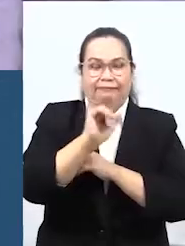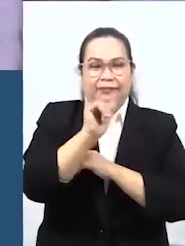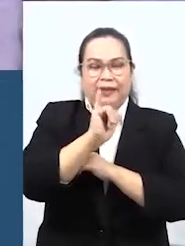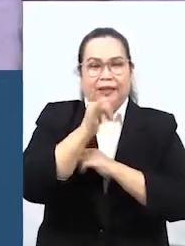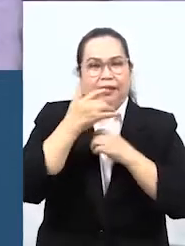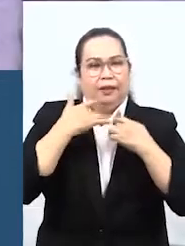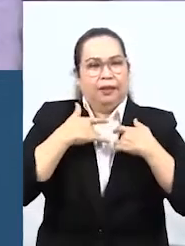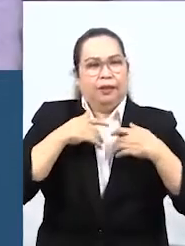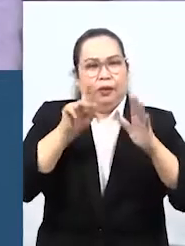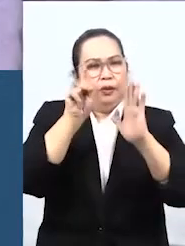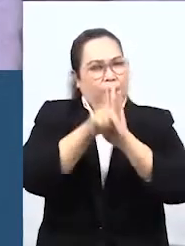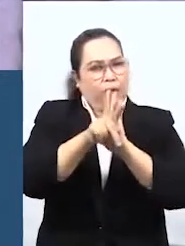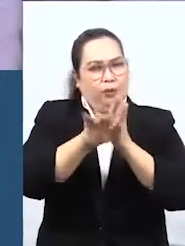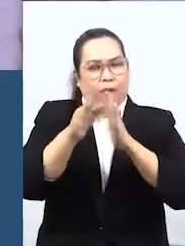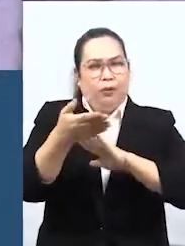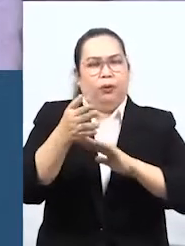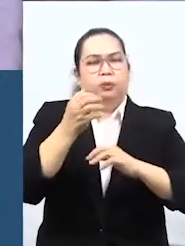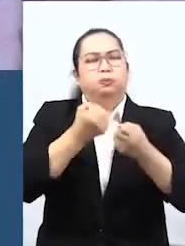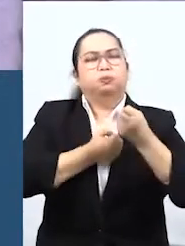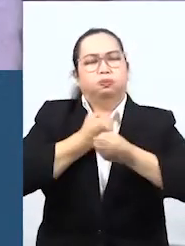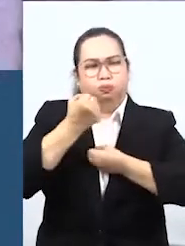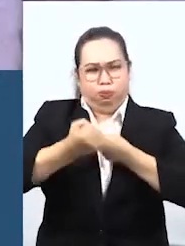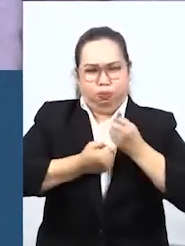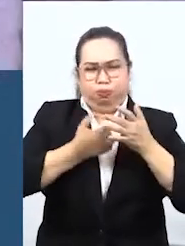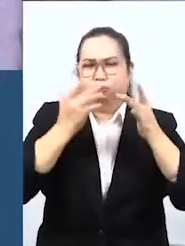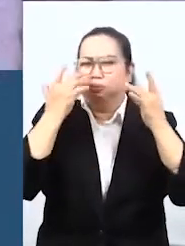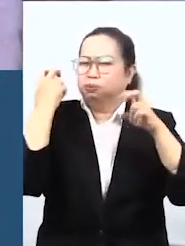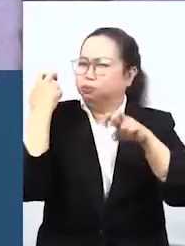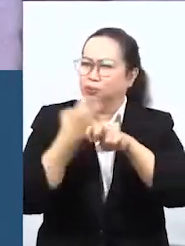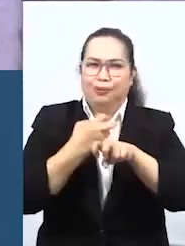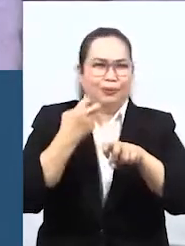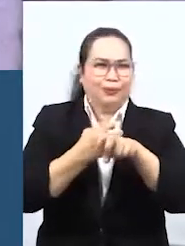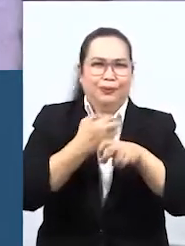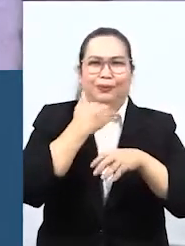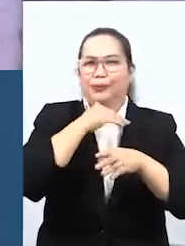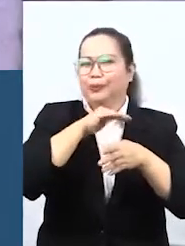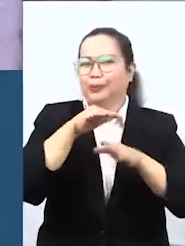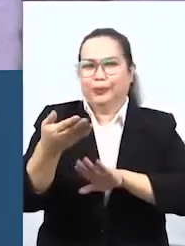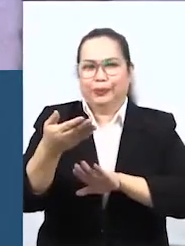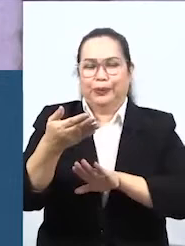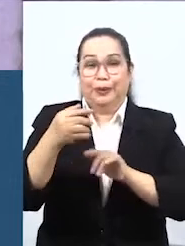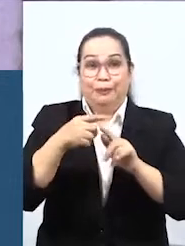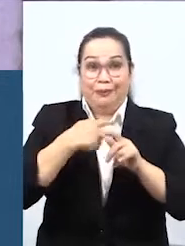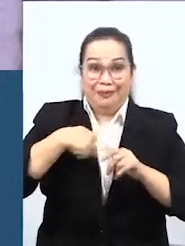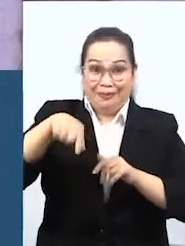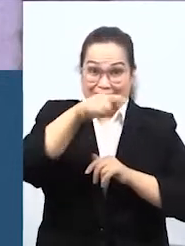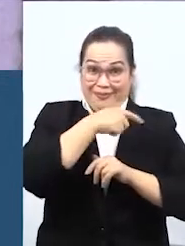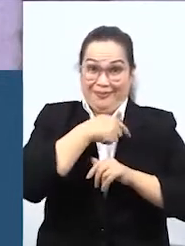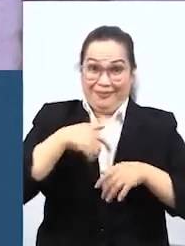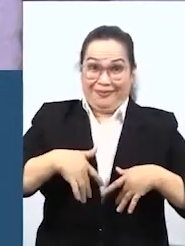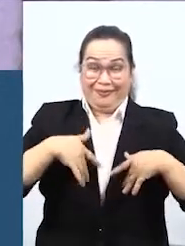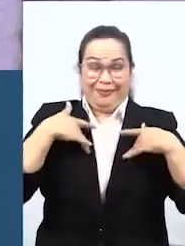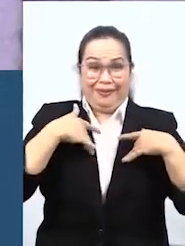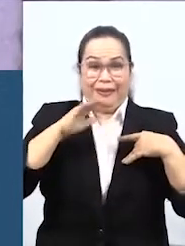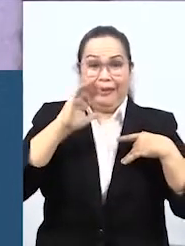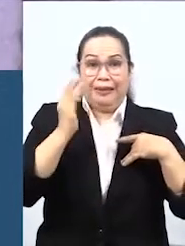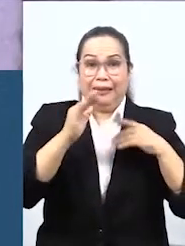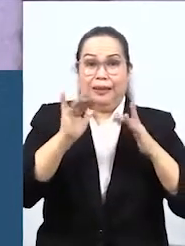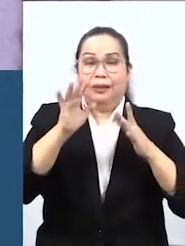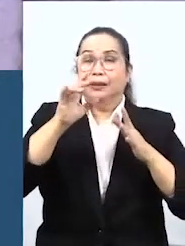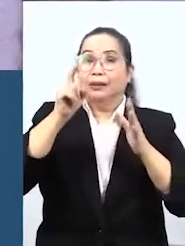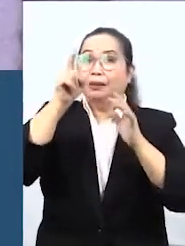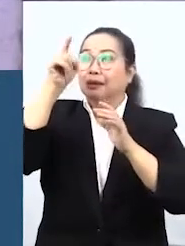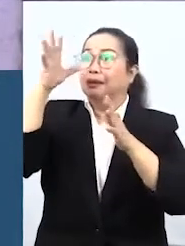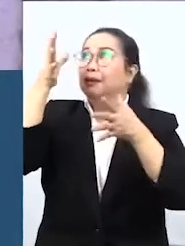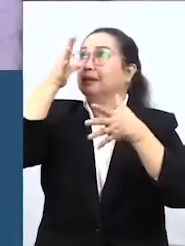would go through awful hard Chips so in our limited human perspective paramdam natin iniwan na tayo